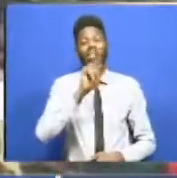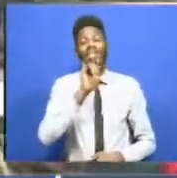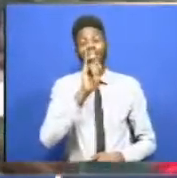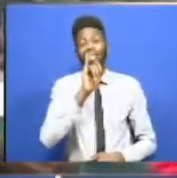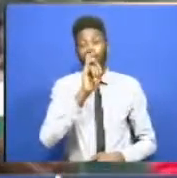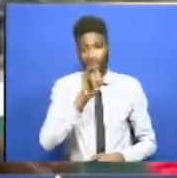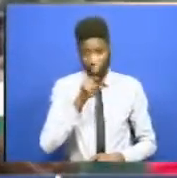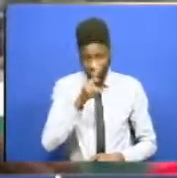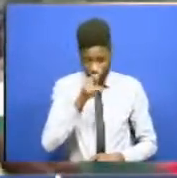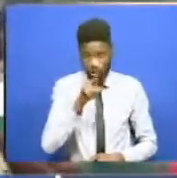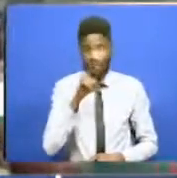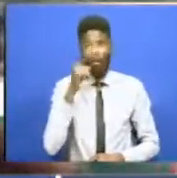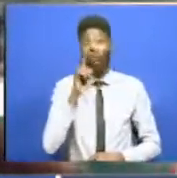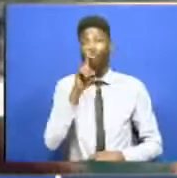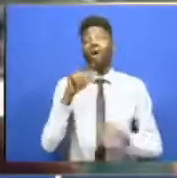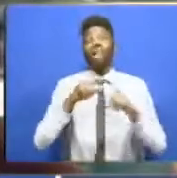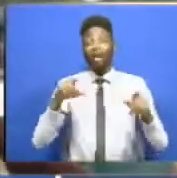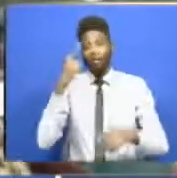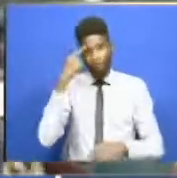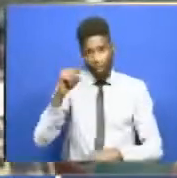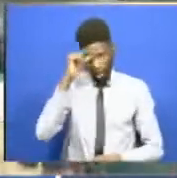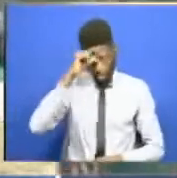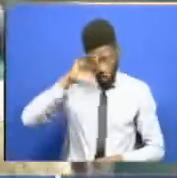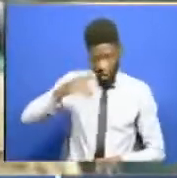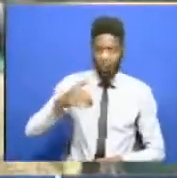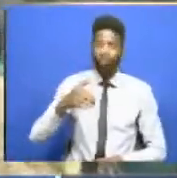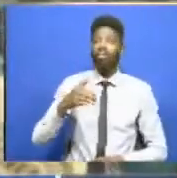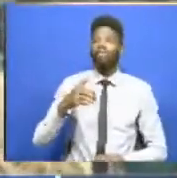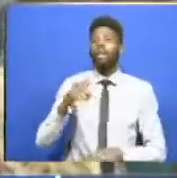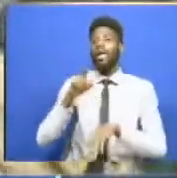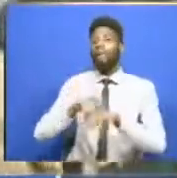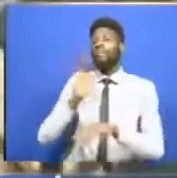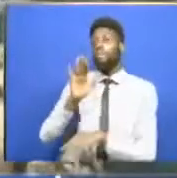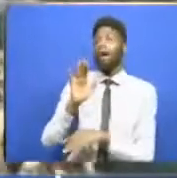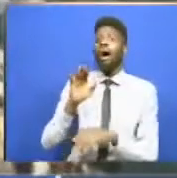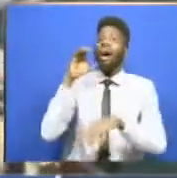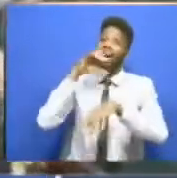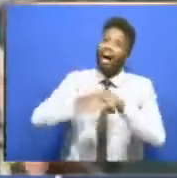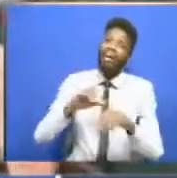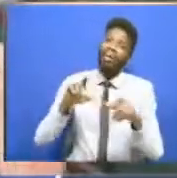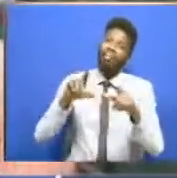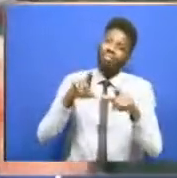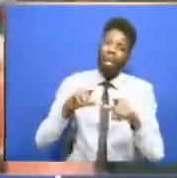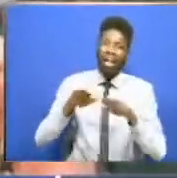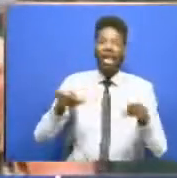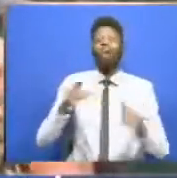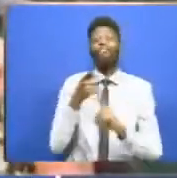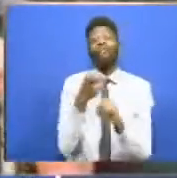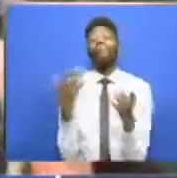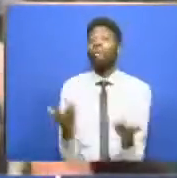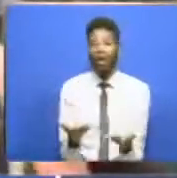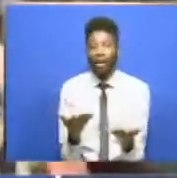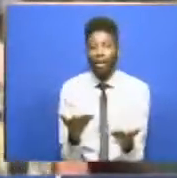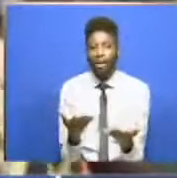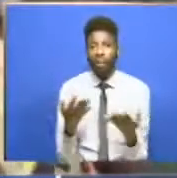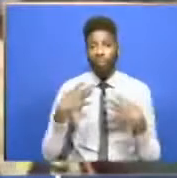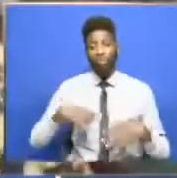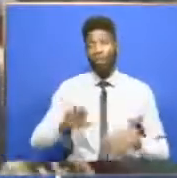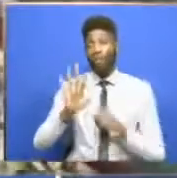uko na title deed yako kando juu ya title deed ya county government, wewe ulitoa title deed wapi? Watu